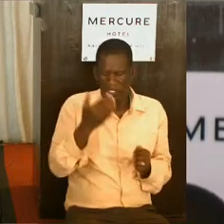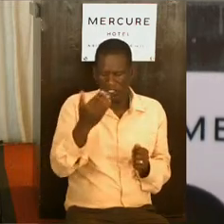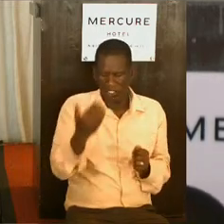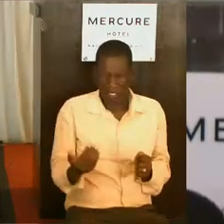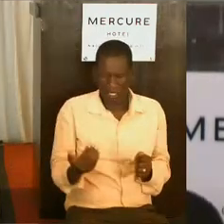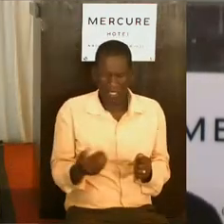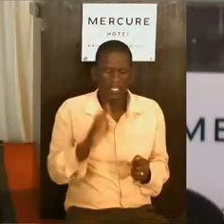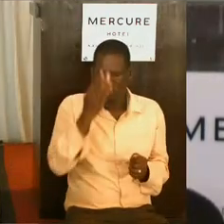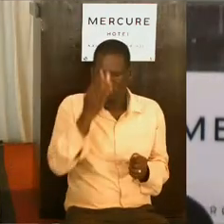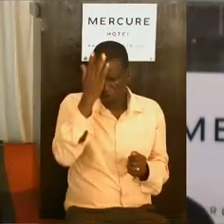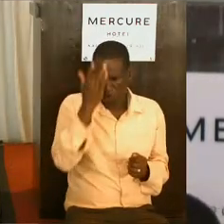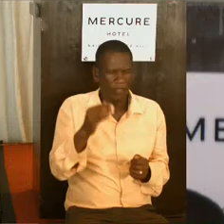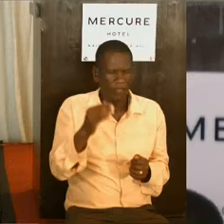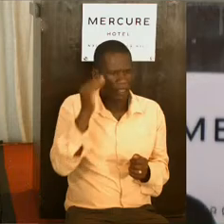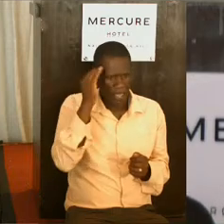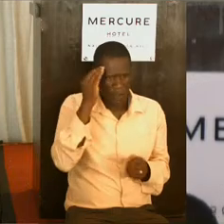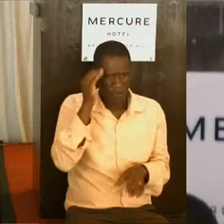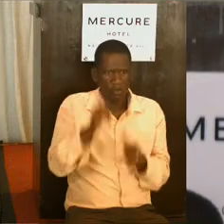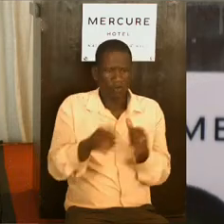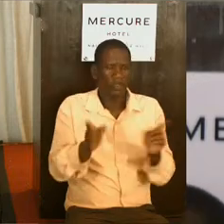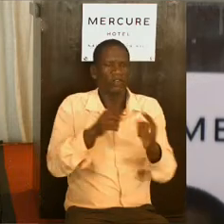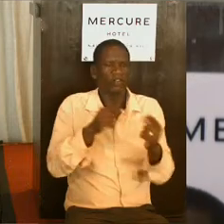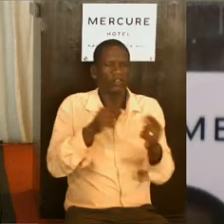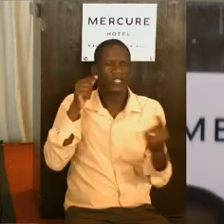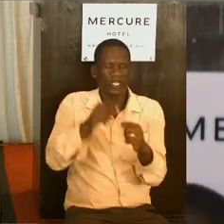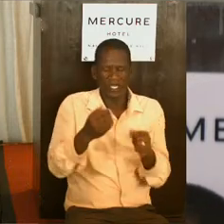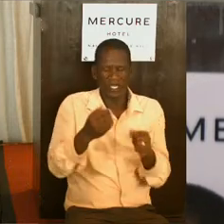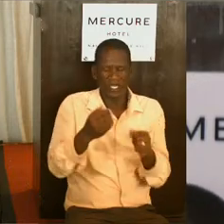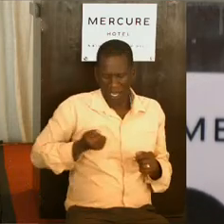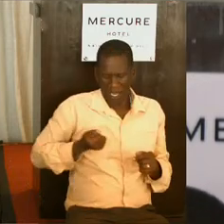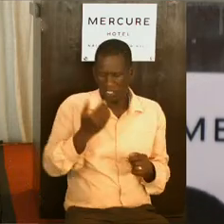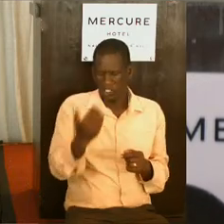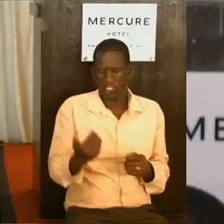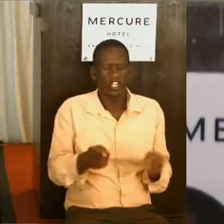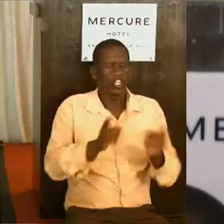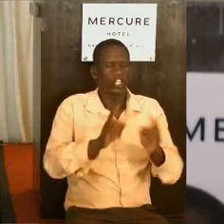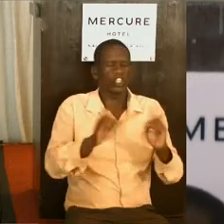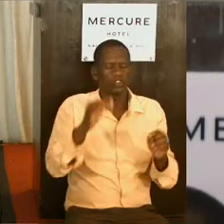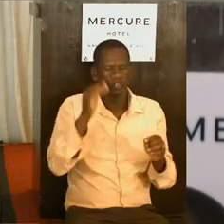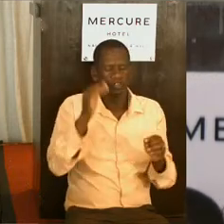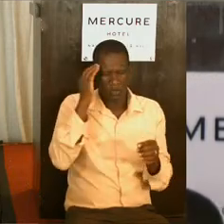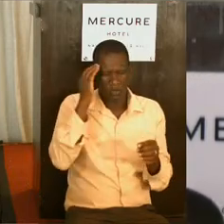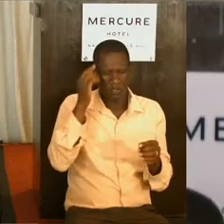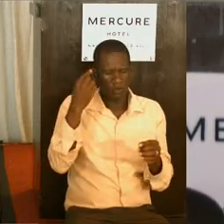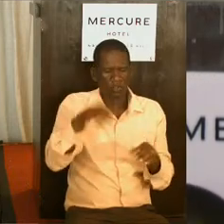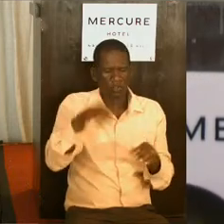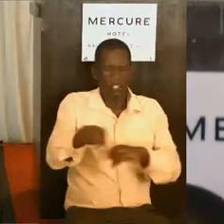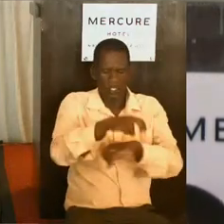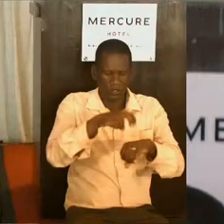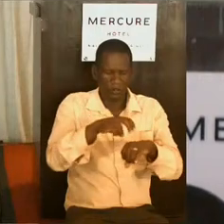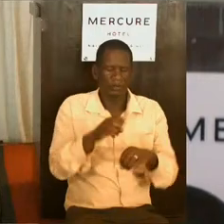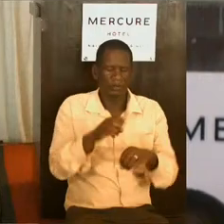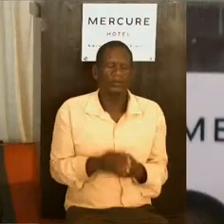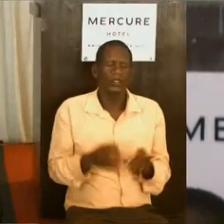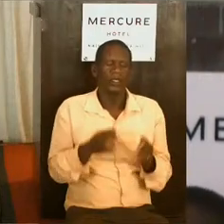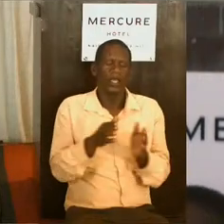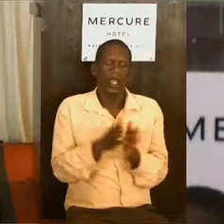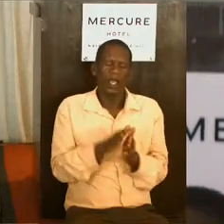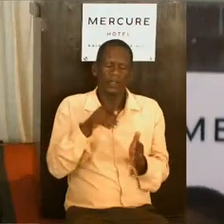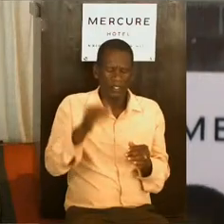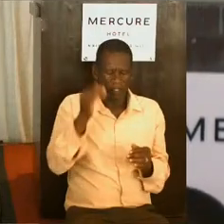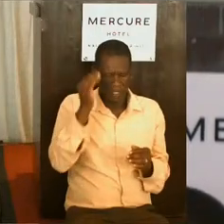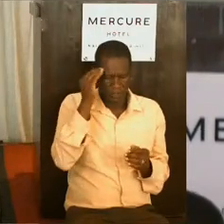because the education that does not Target the girl child is not an education for the nation and that this